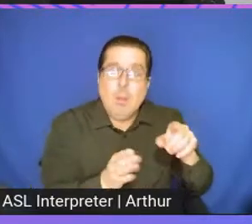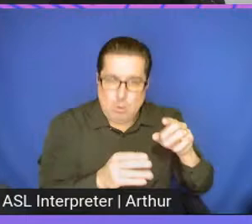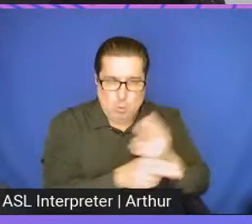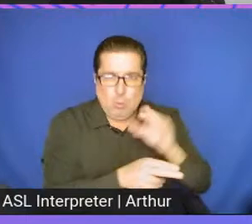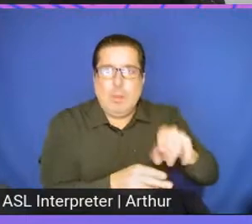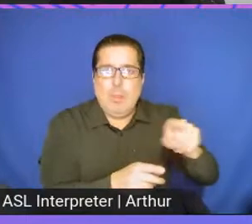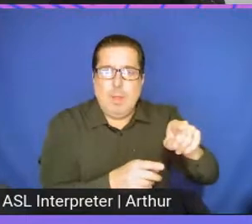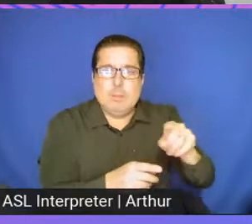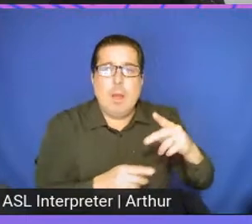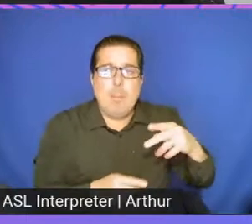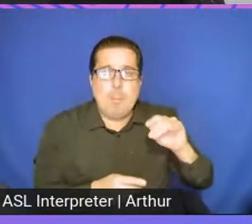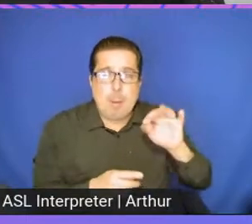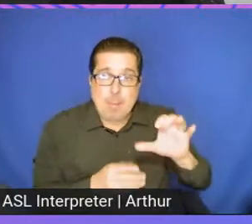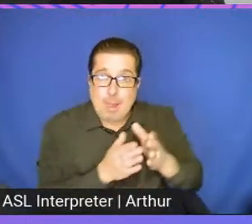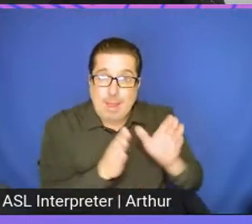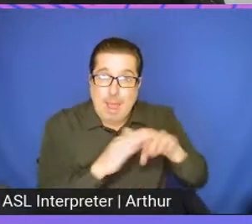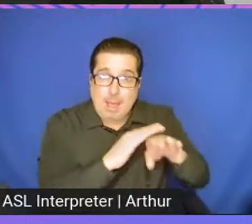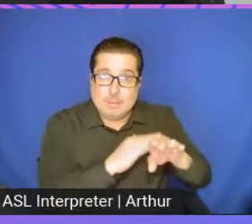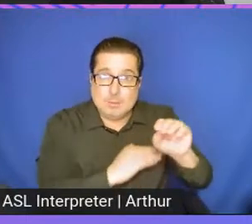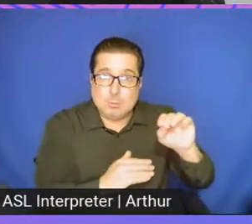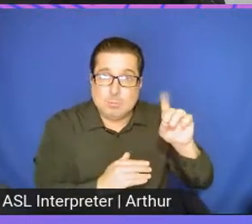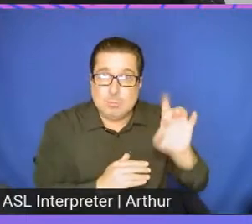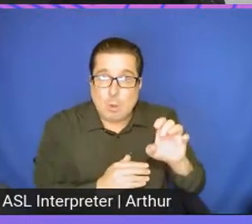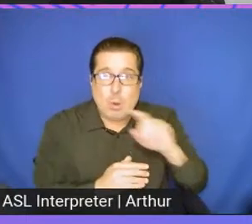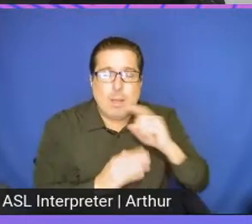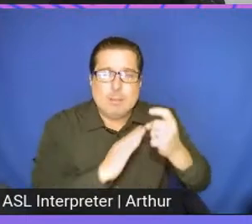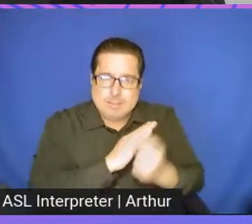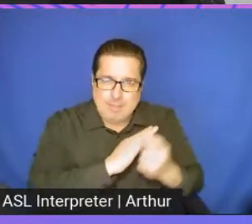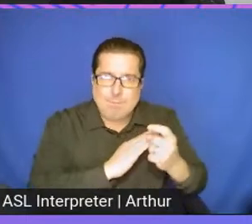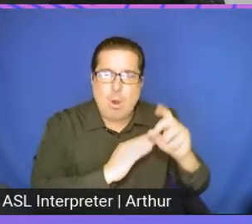access mode is default mode available for you.